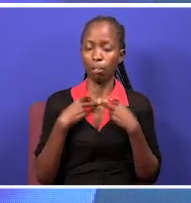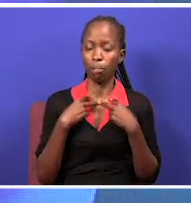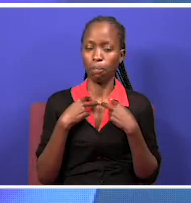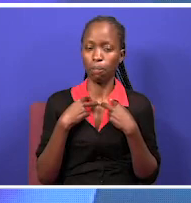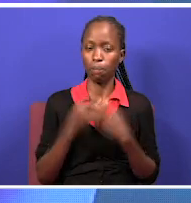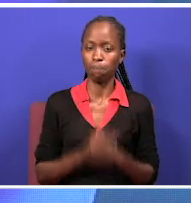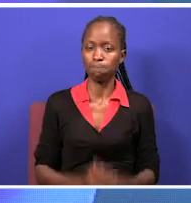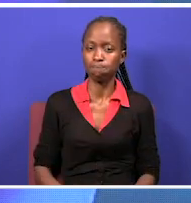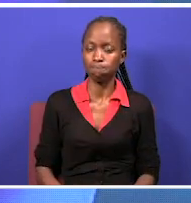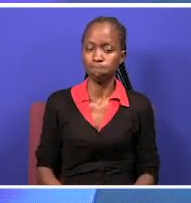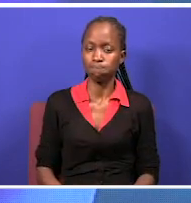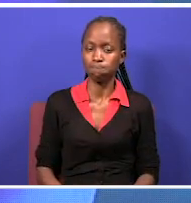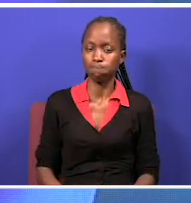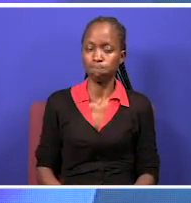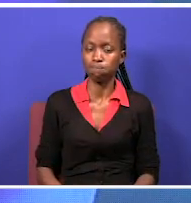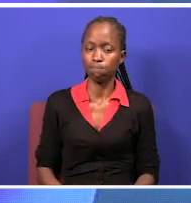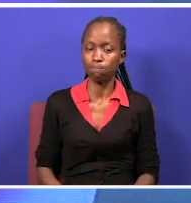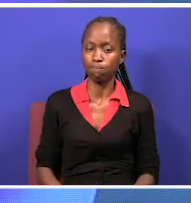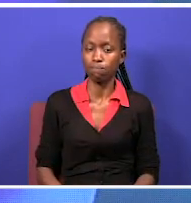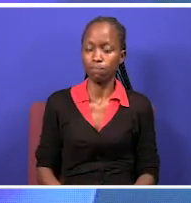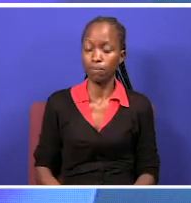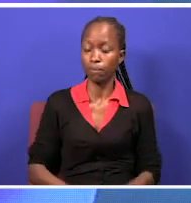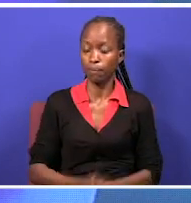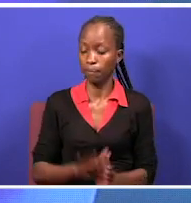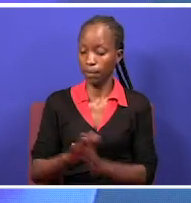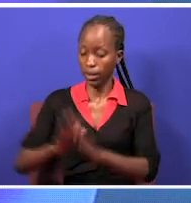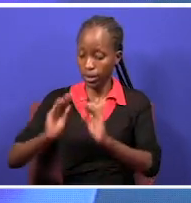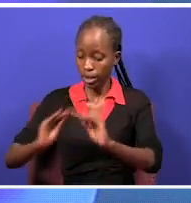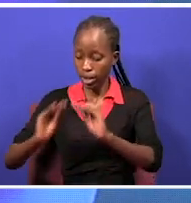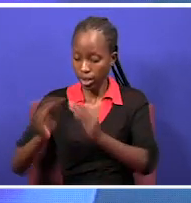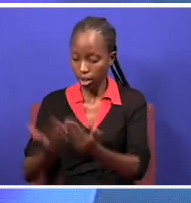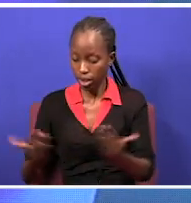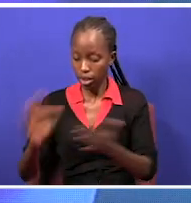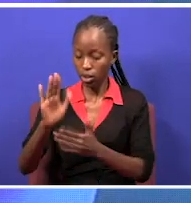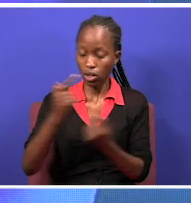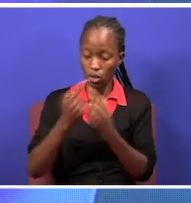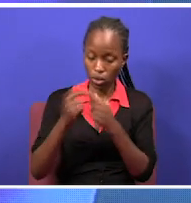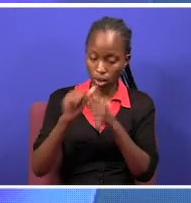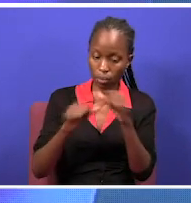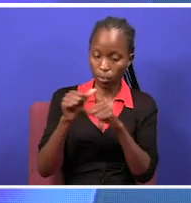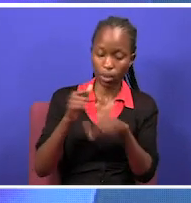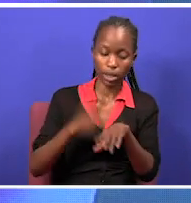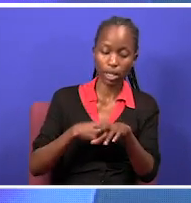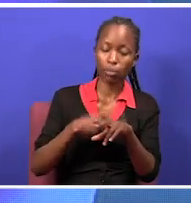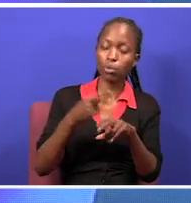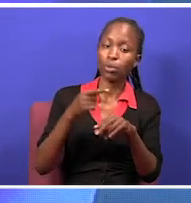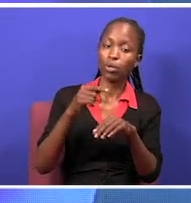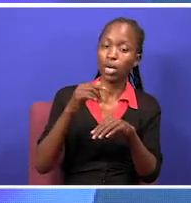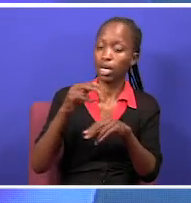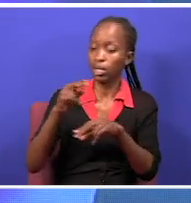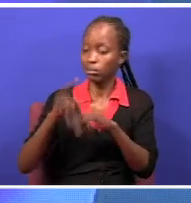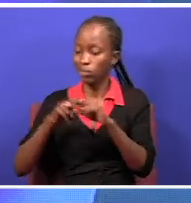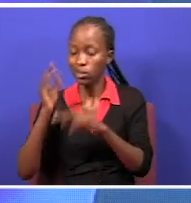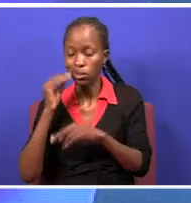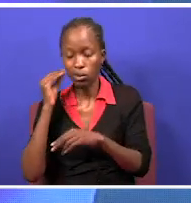laws. Impress them on your children. Talk about them when you sit at home, when you walk along